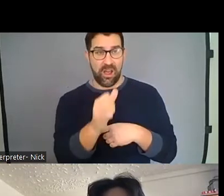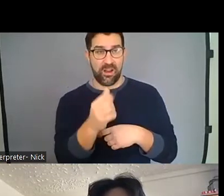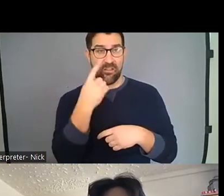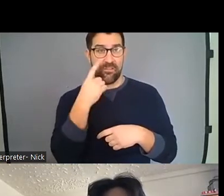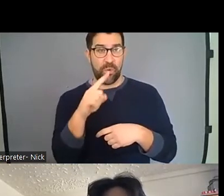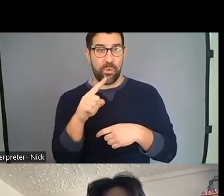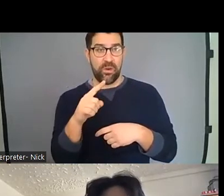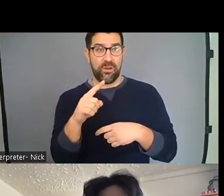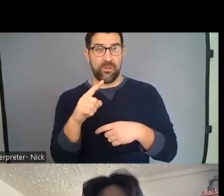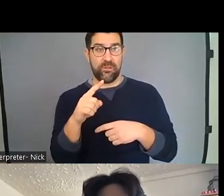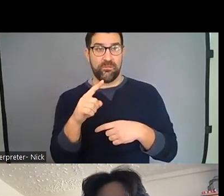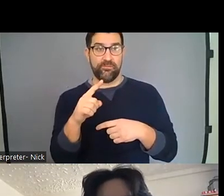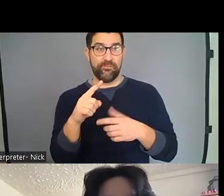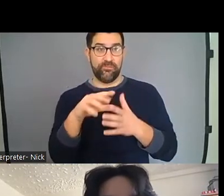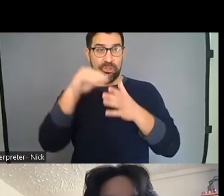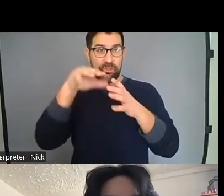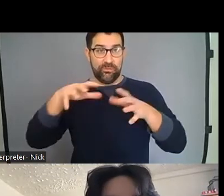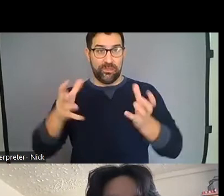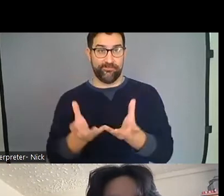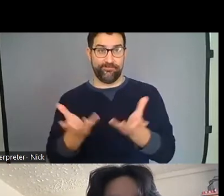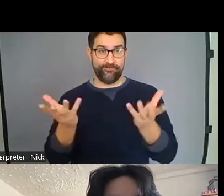the student body.